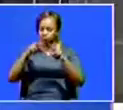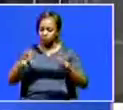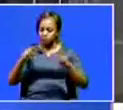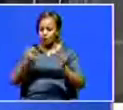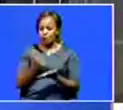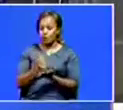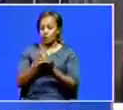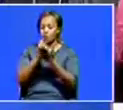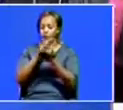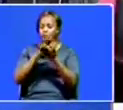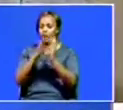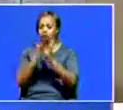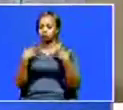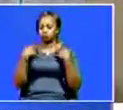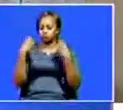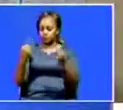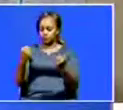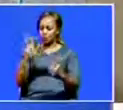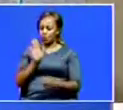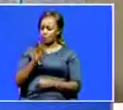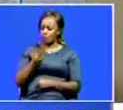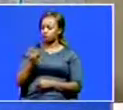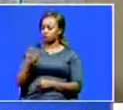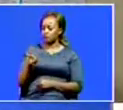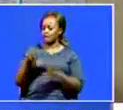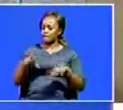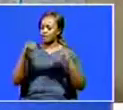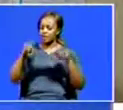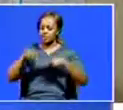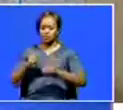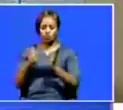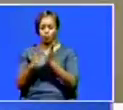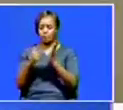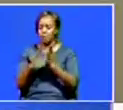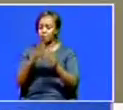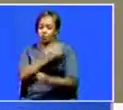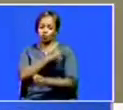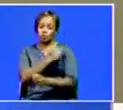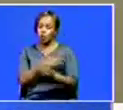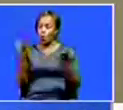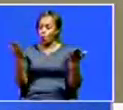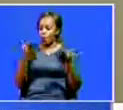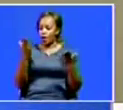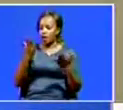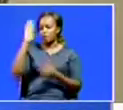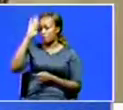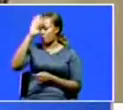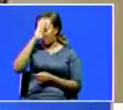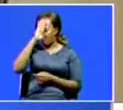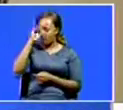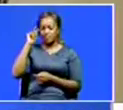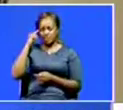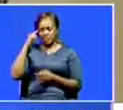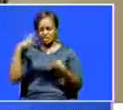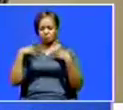huyu alijikuta katika hospitali ya rufaa ya Bungoma akiwa na matumaini kuwa mvulana huyu angepata nafuu.